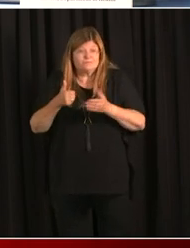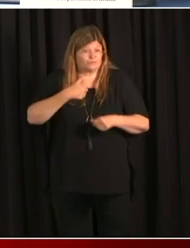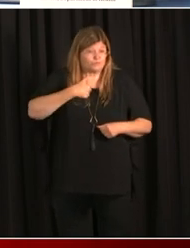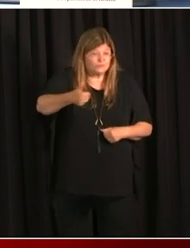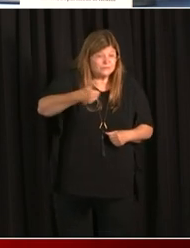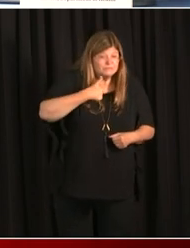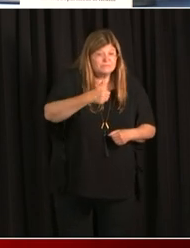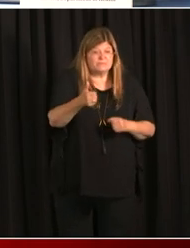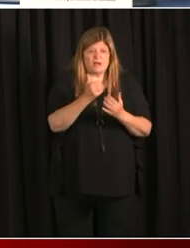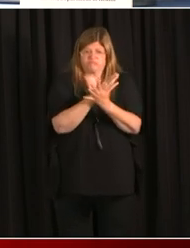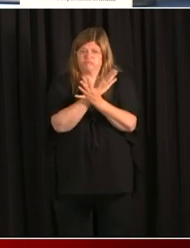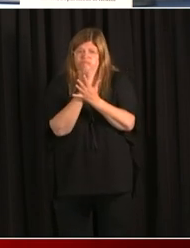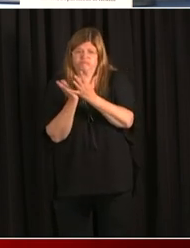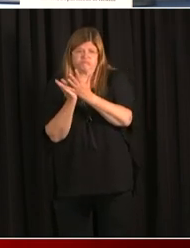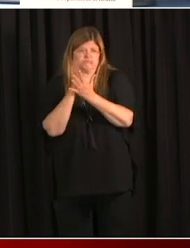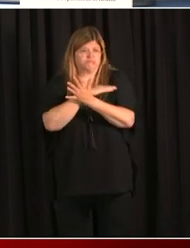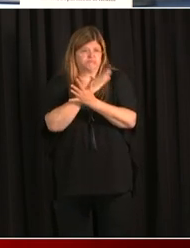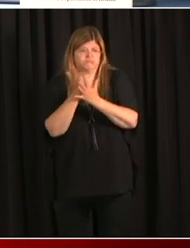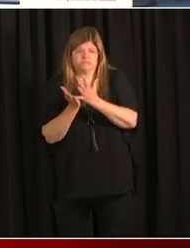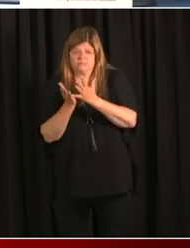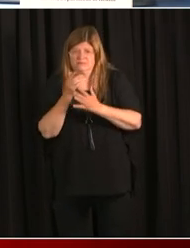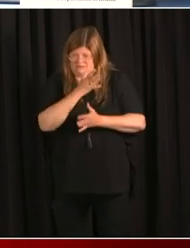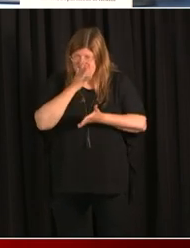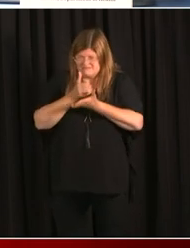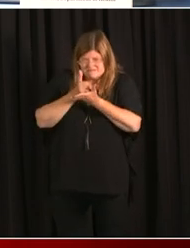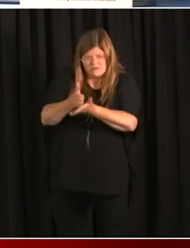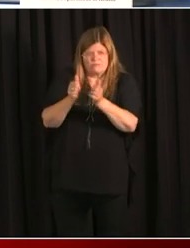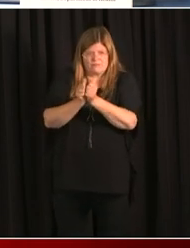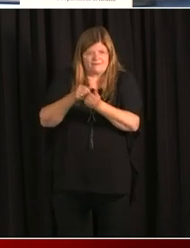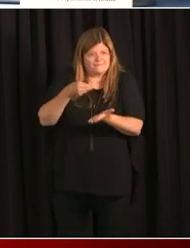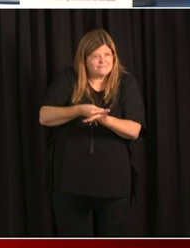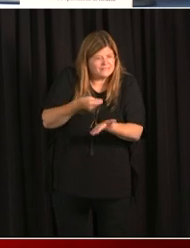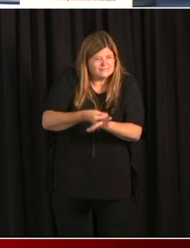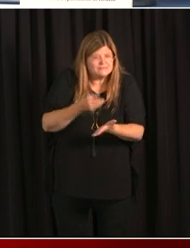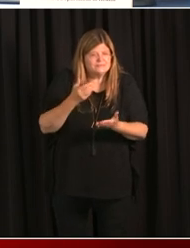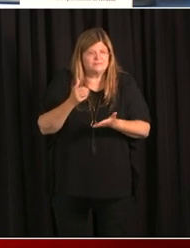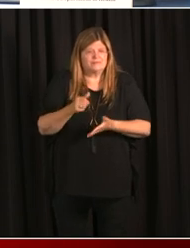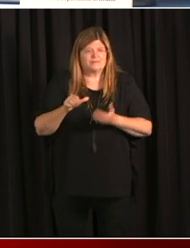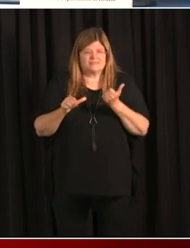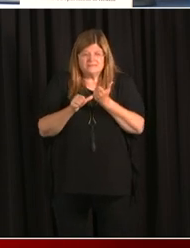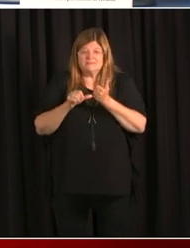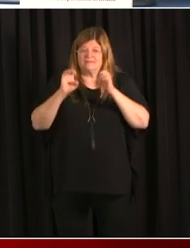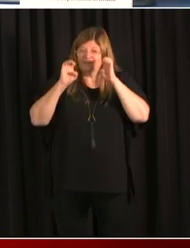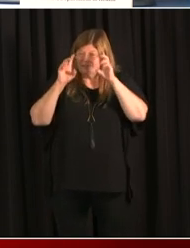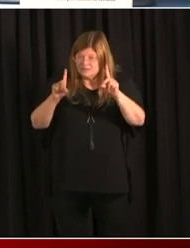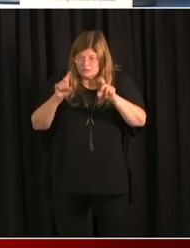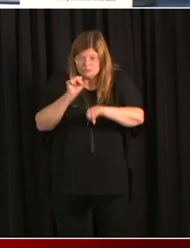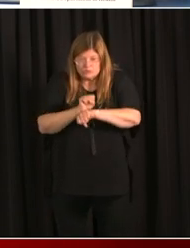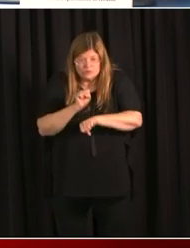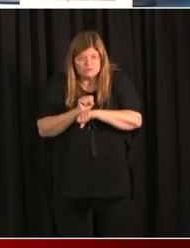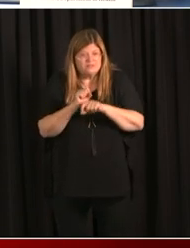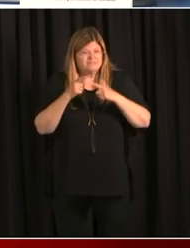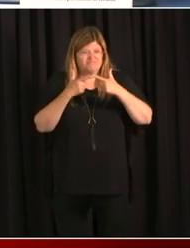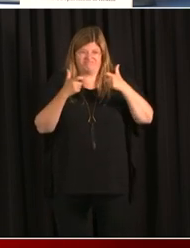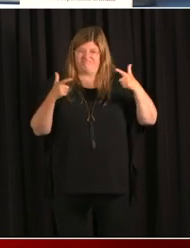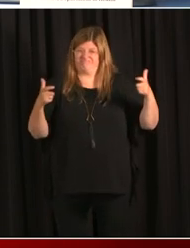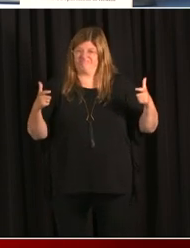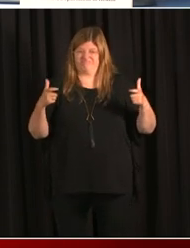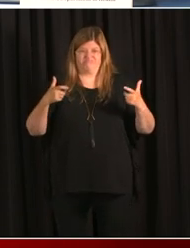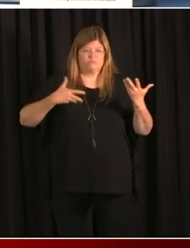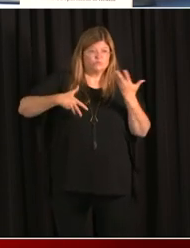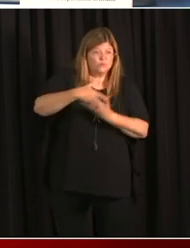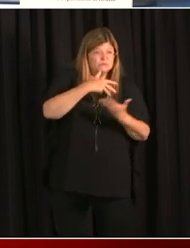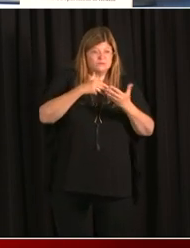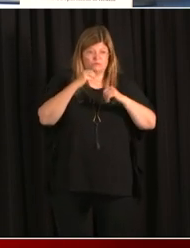transportation services. We also help people with financial assistance, education and employment, and all of the other social and